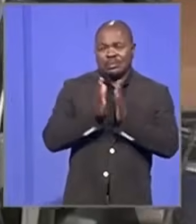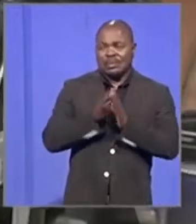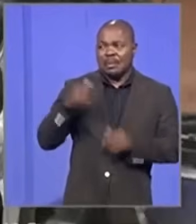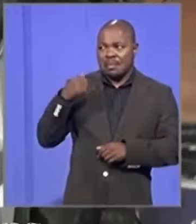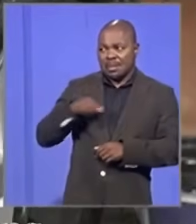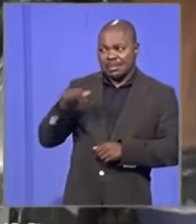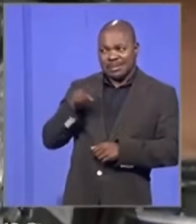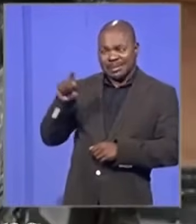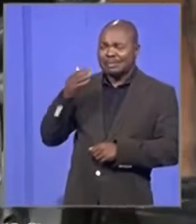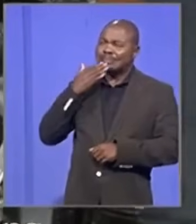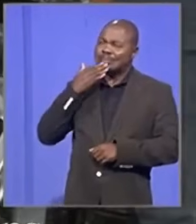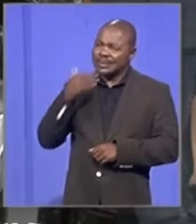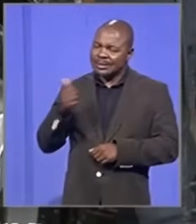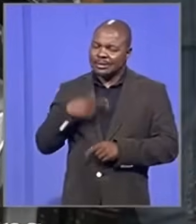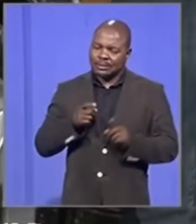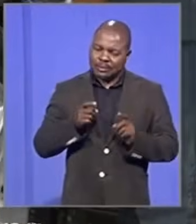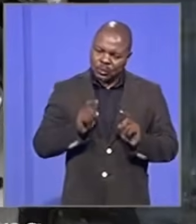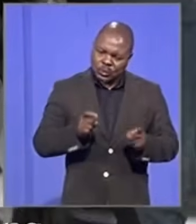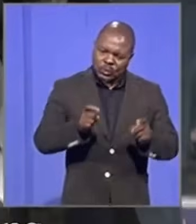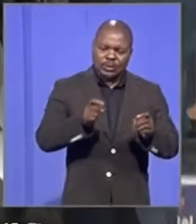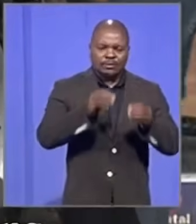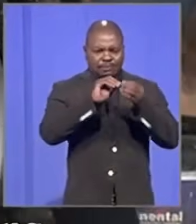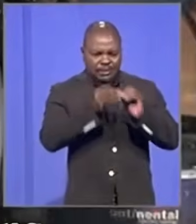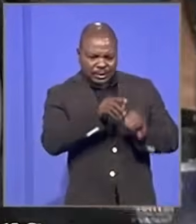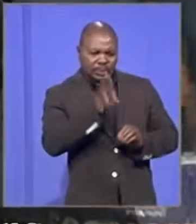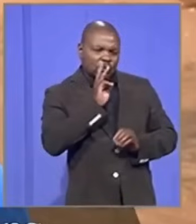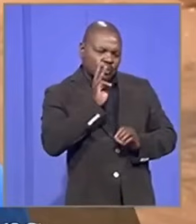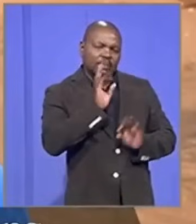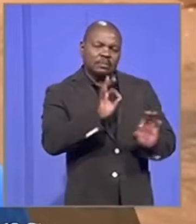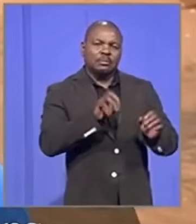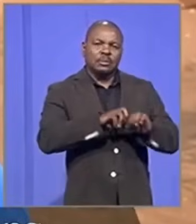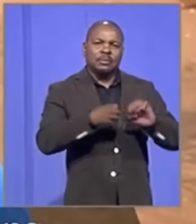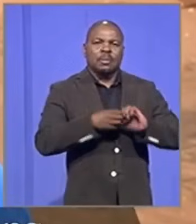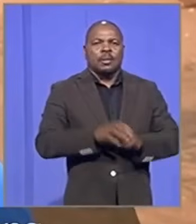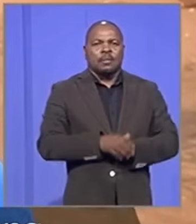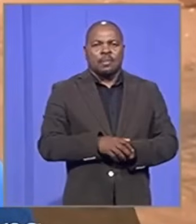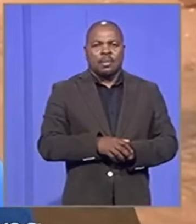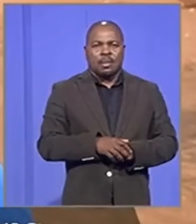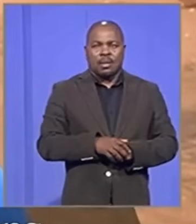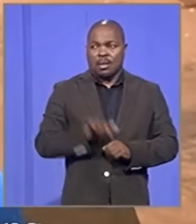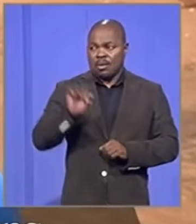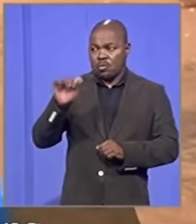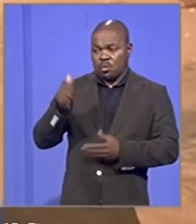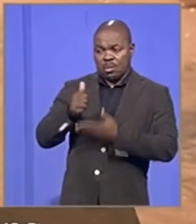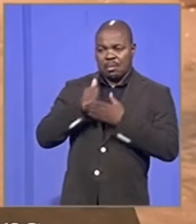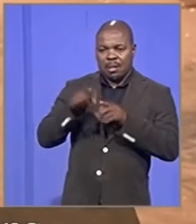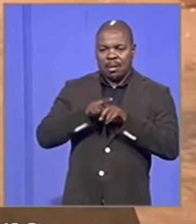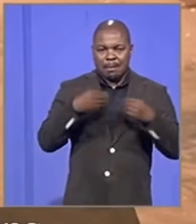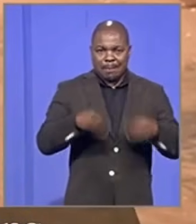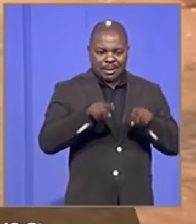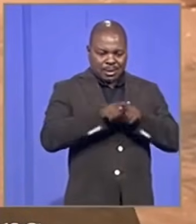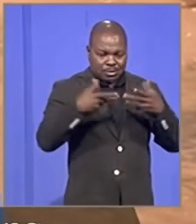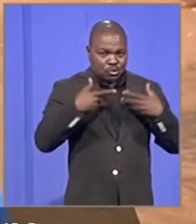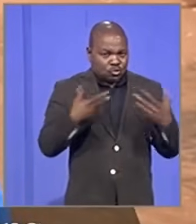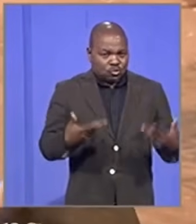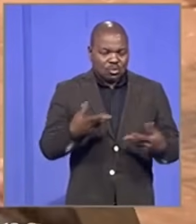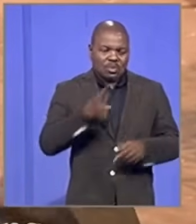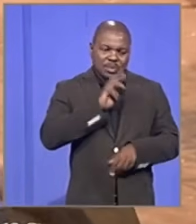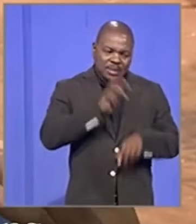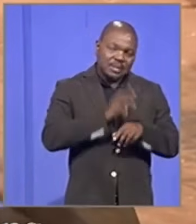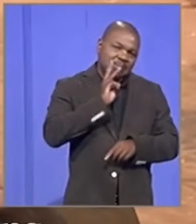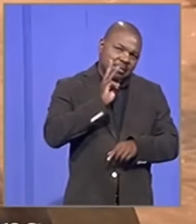Imfuleni go potlakiša ditsela tše dingwe tša go ba abela metsi. If re ka thusala bo businessnyana tse tshwanang le bo tsa rona tsa bo metsi maybe